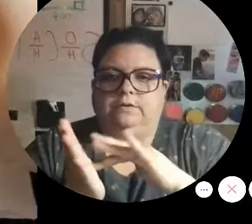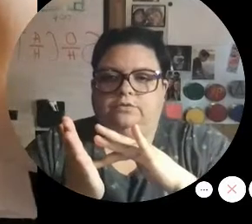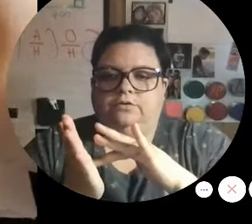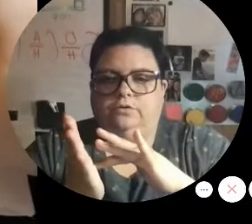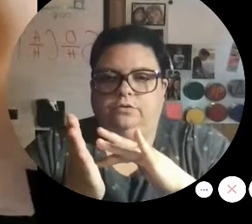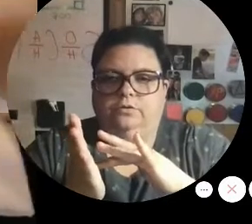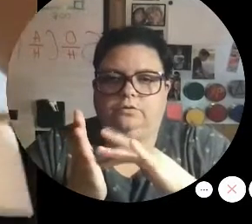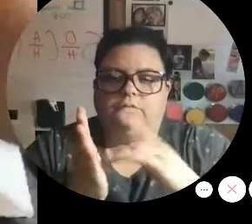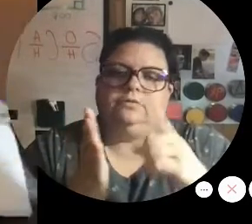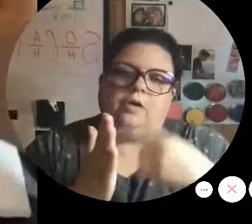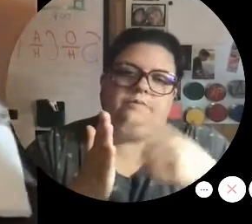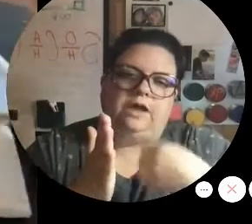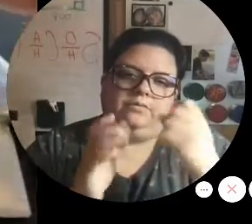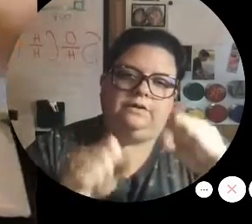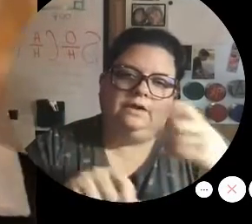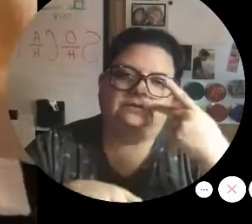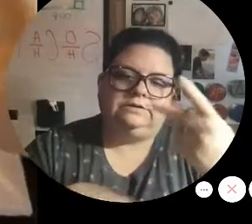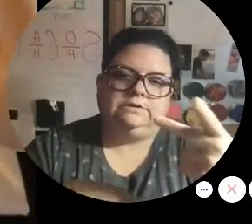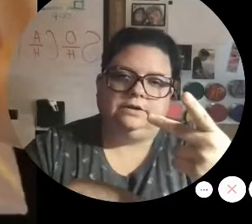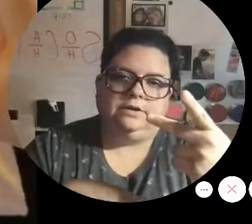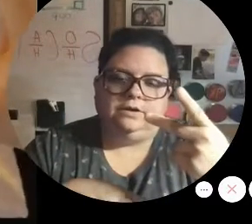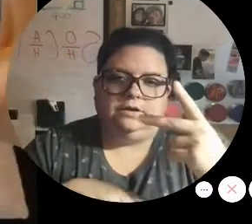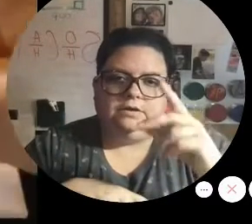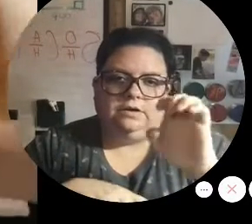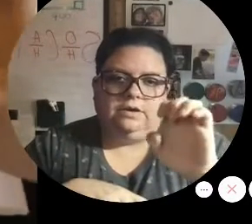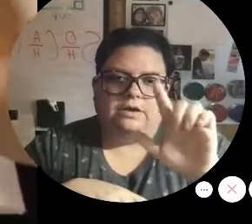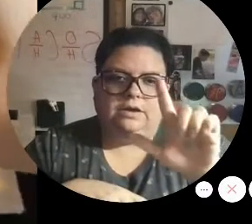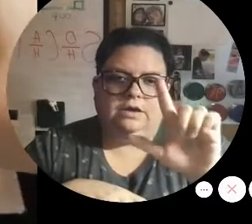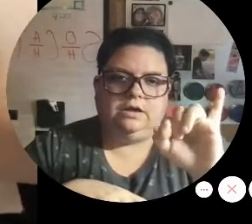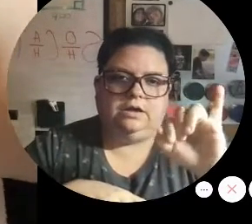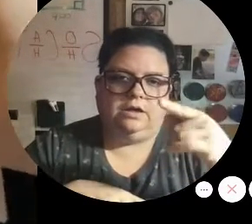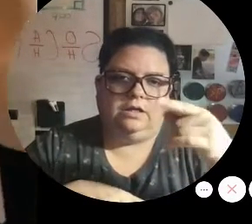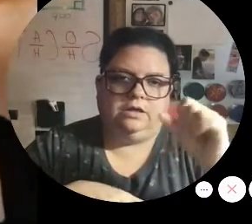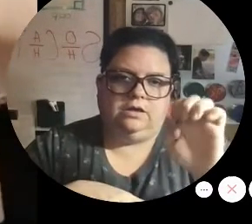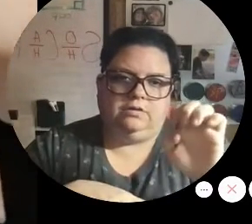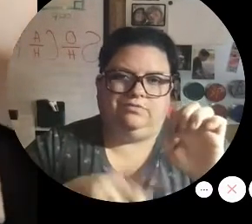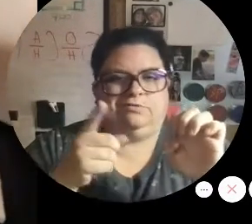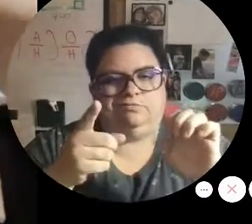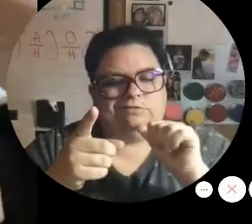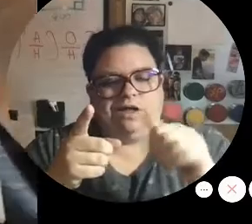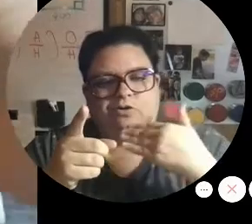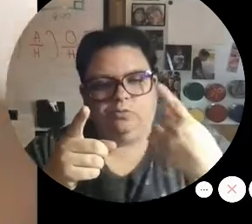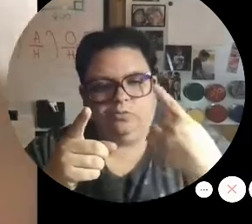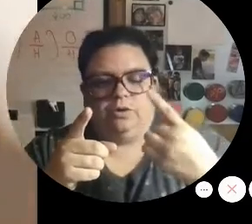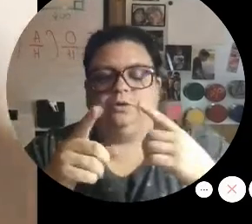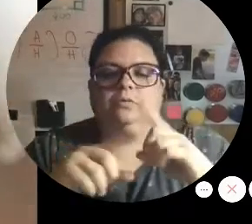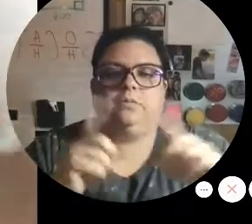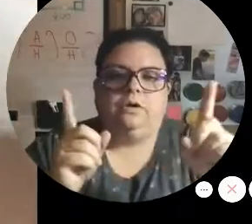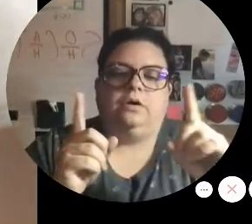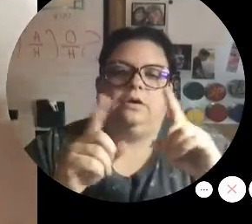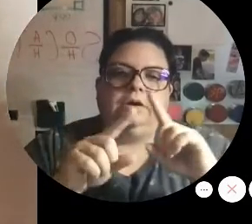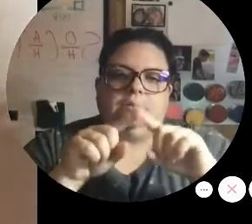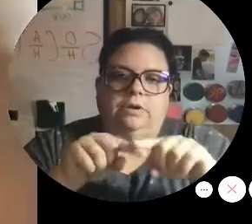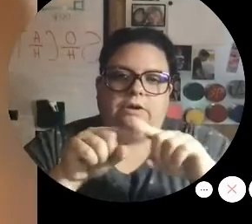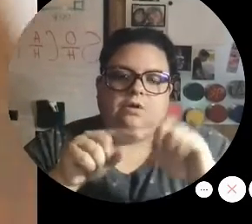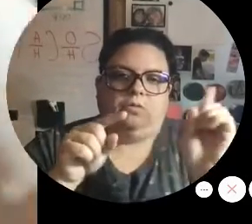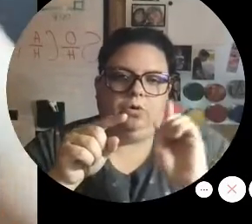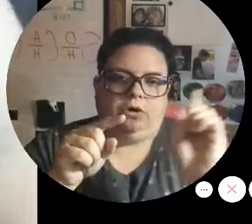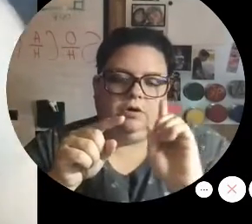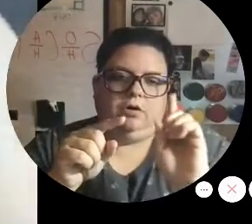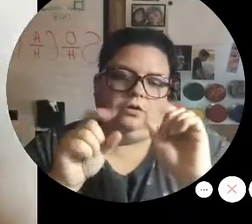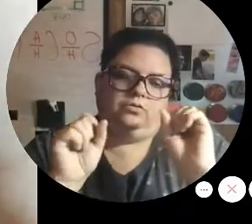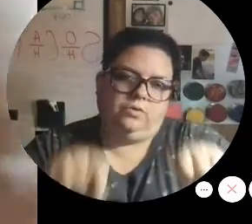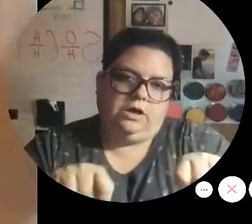sometimes it turns into an ellipse. This was not a good one, so it's still a circle. But sometimes, depending on where you cut it, it can